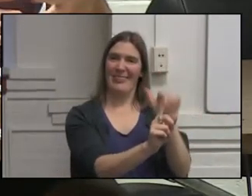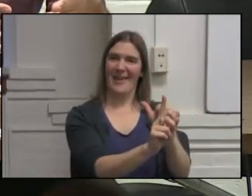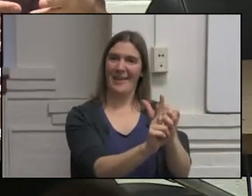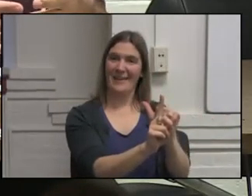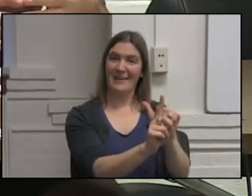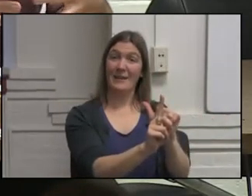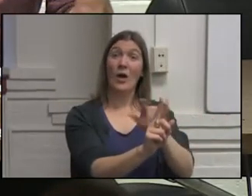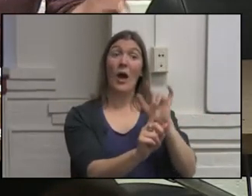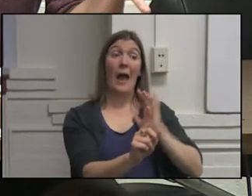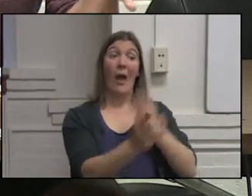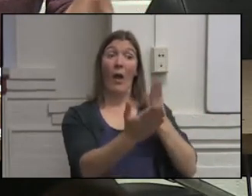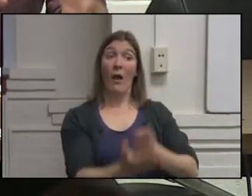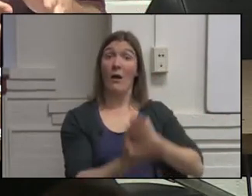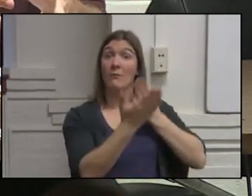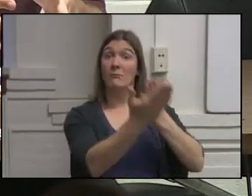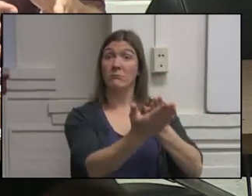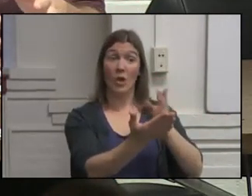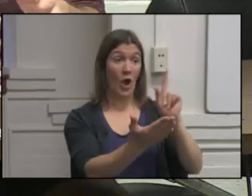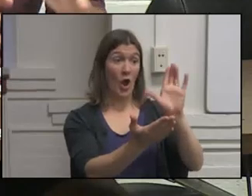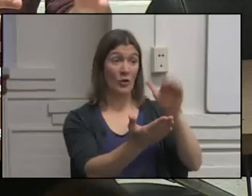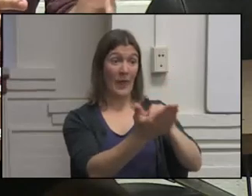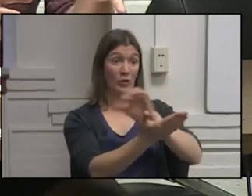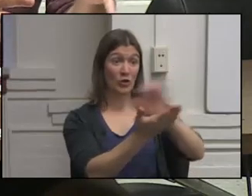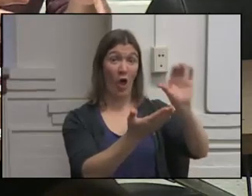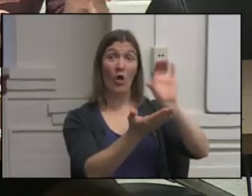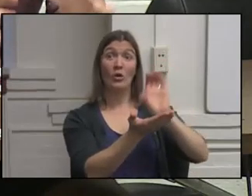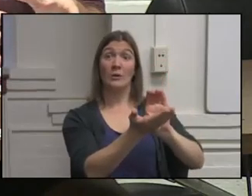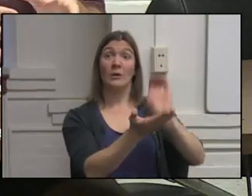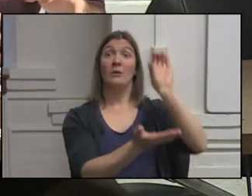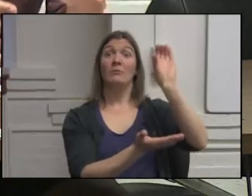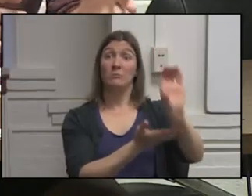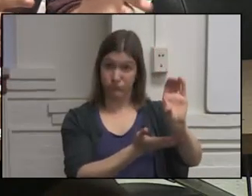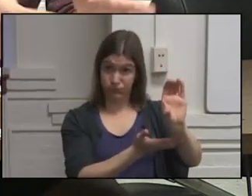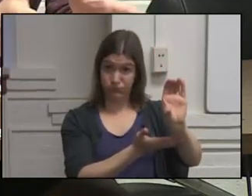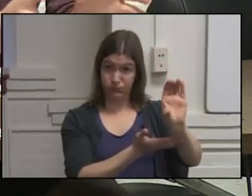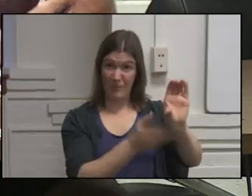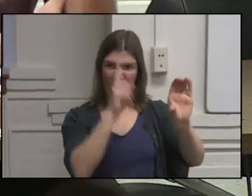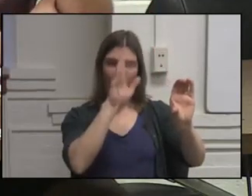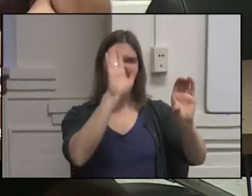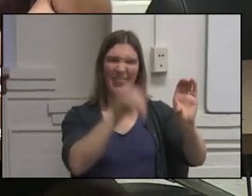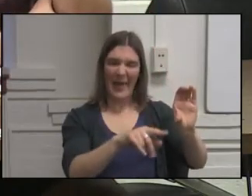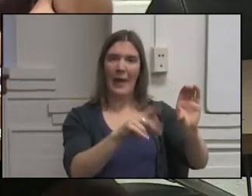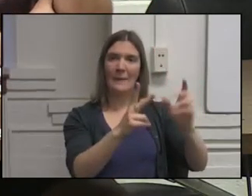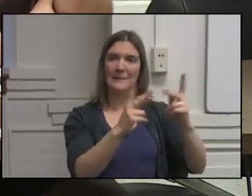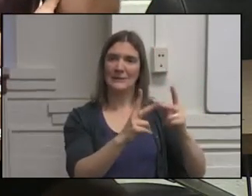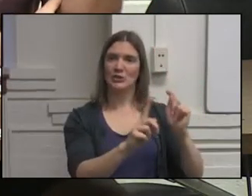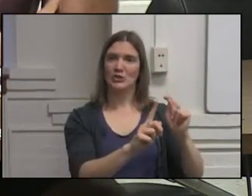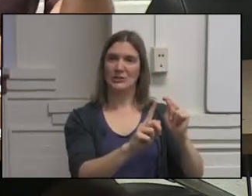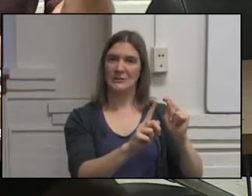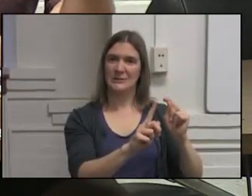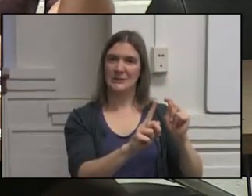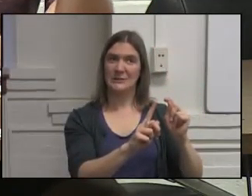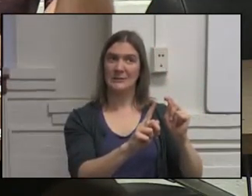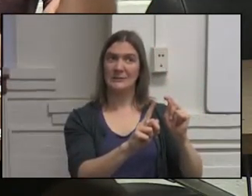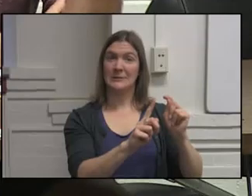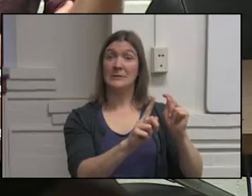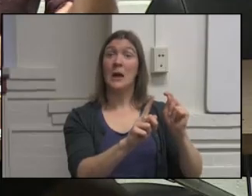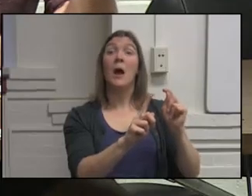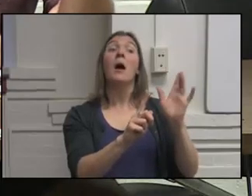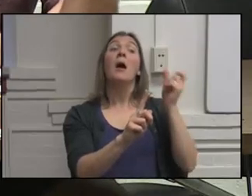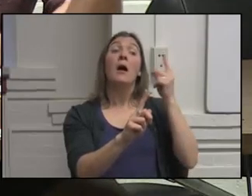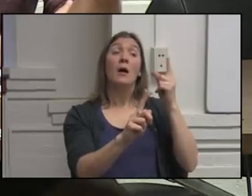the general recommendation that this $100,000 be reserved for that use until either